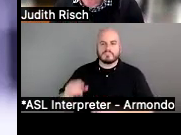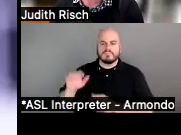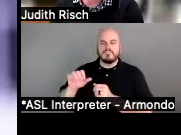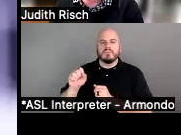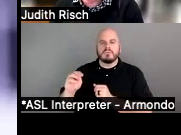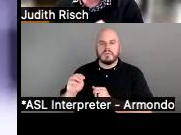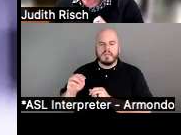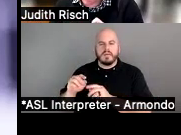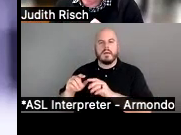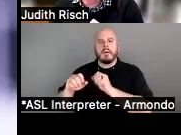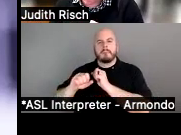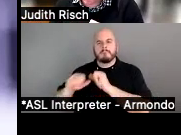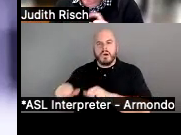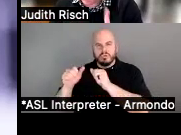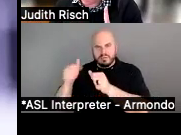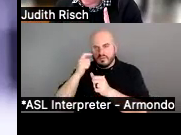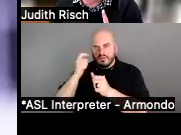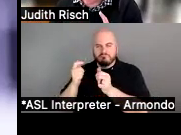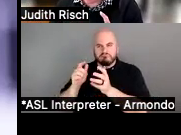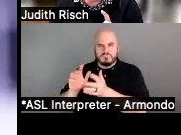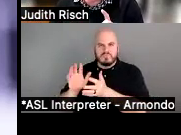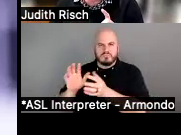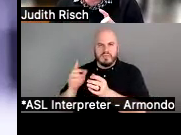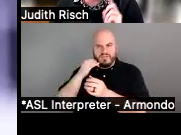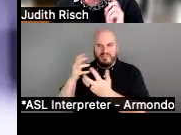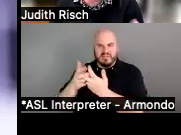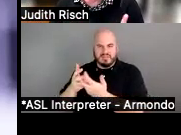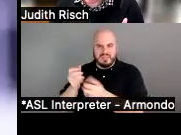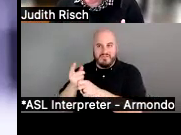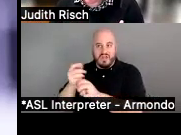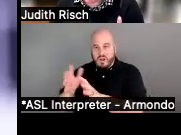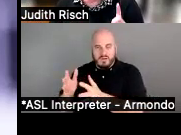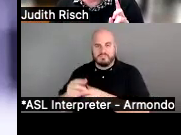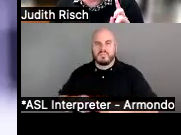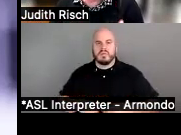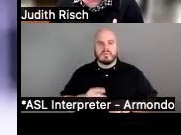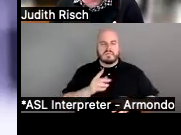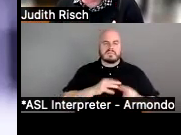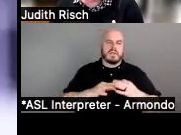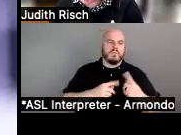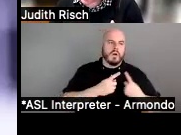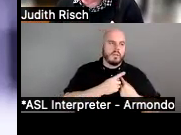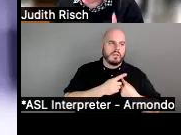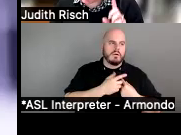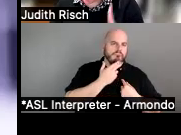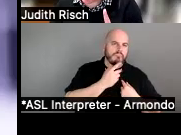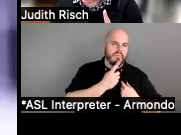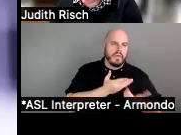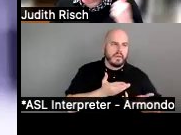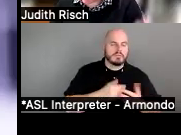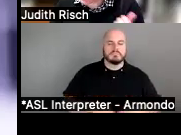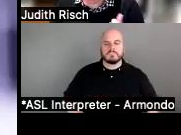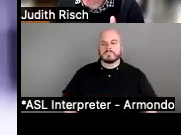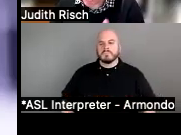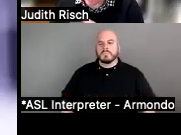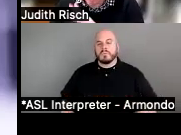quick breath because I want to talk about one more thing that I dread talking about. So I don't want anyone, I'm going to do one more thing and